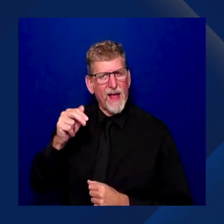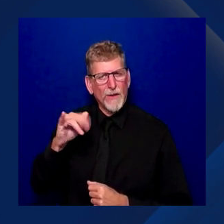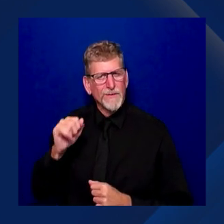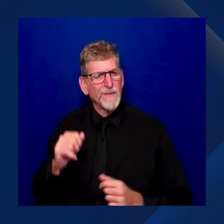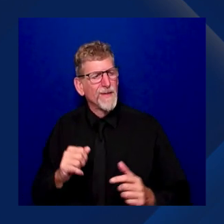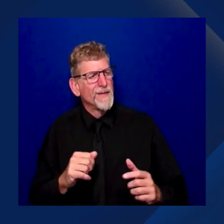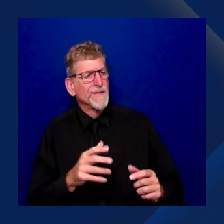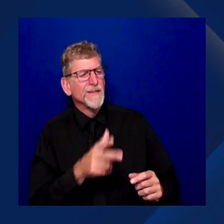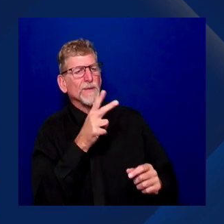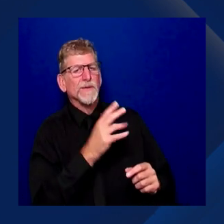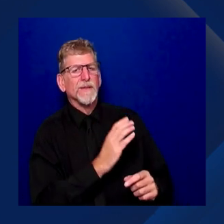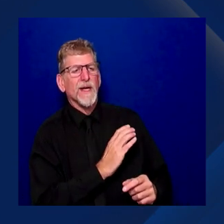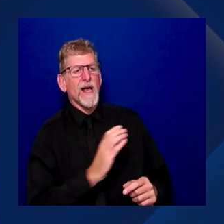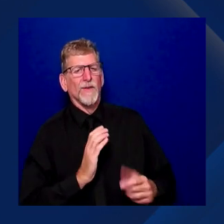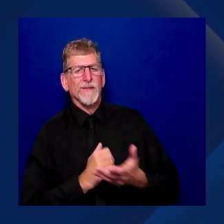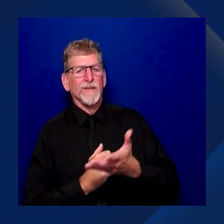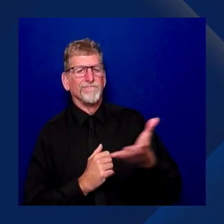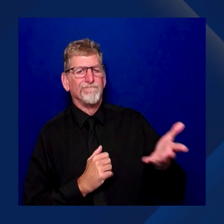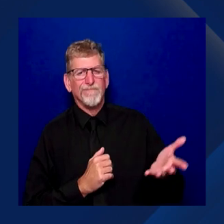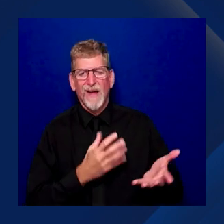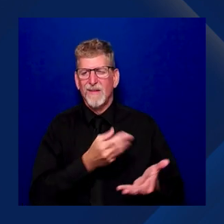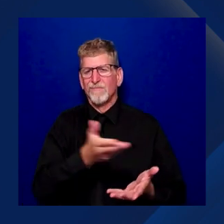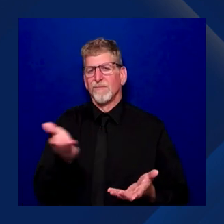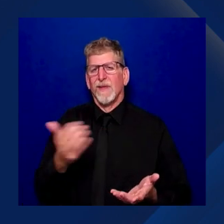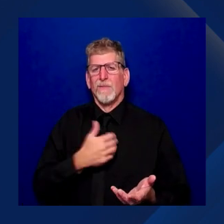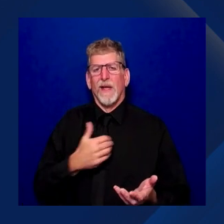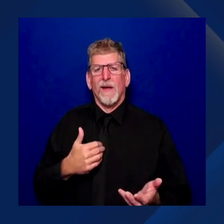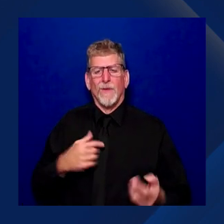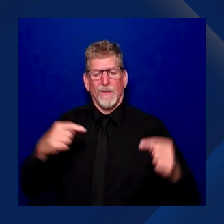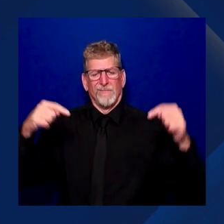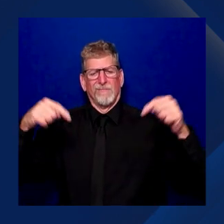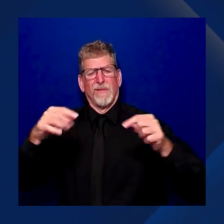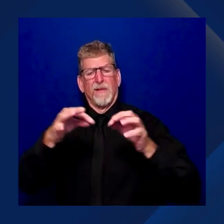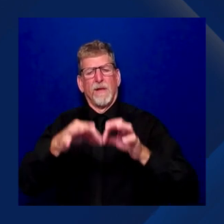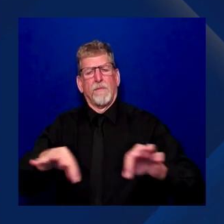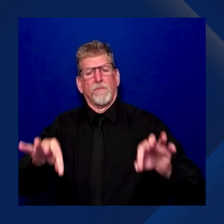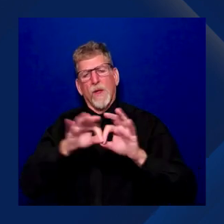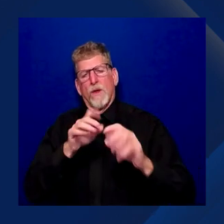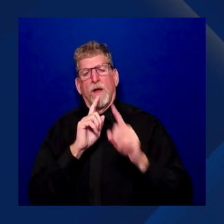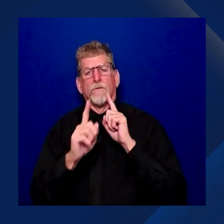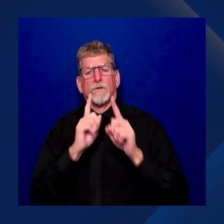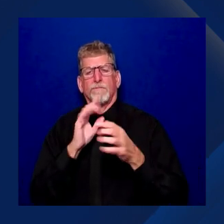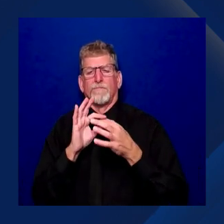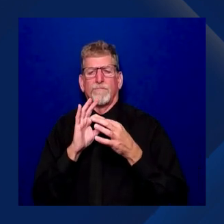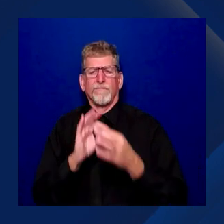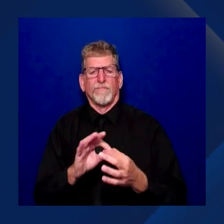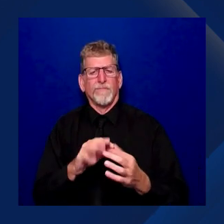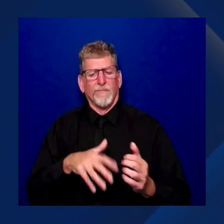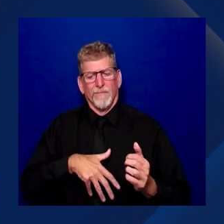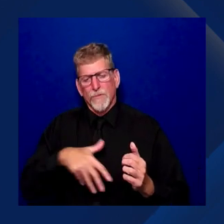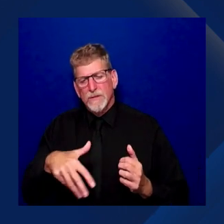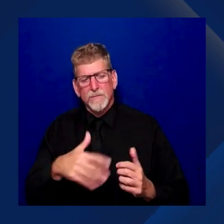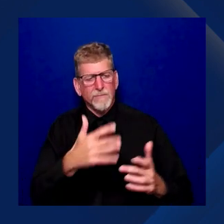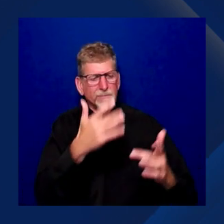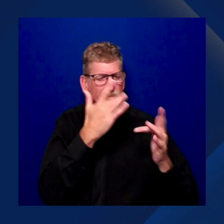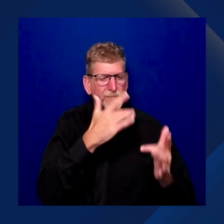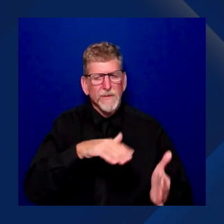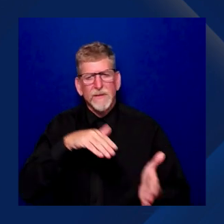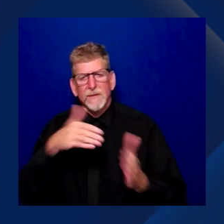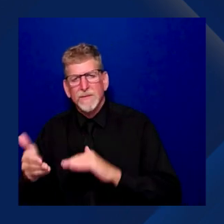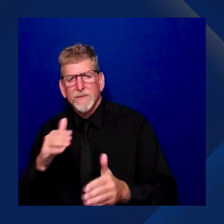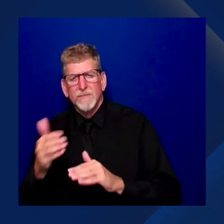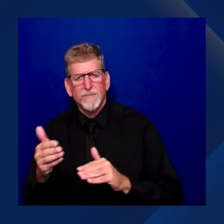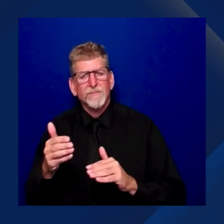important conversation in regards to maternal morbidity and mortality and the chance to represent the unique challenges that Indigenous women